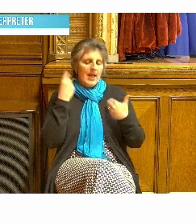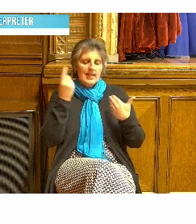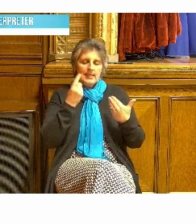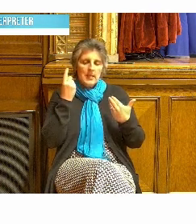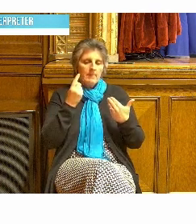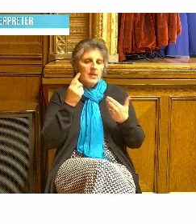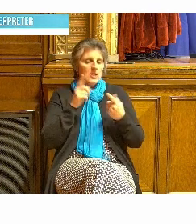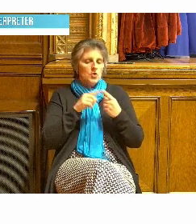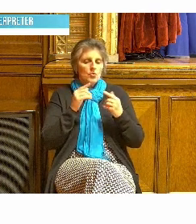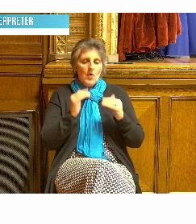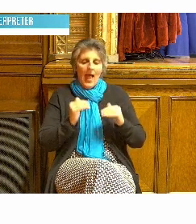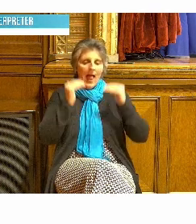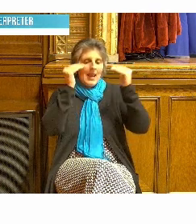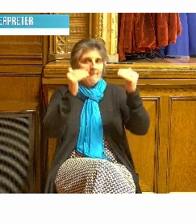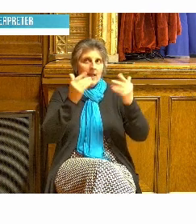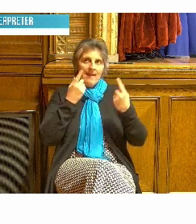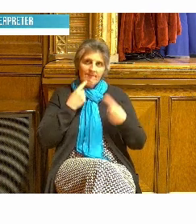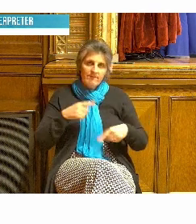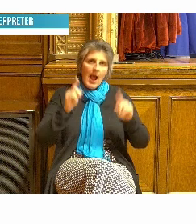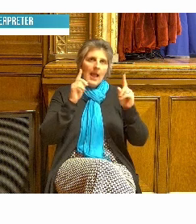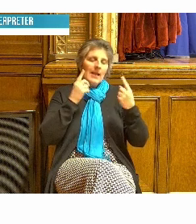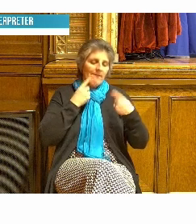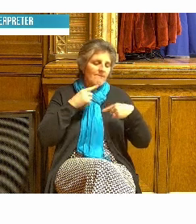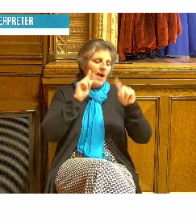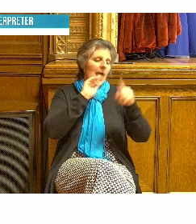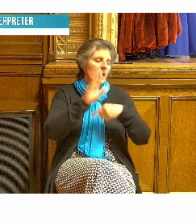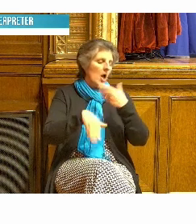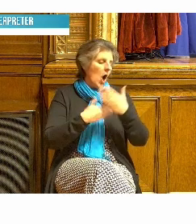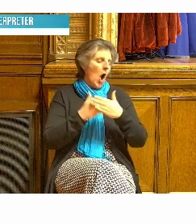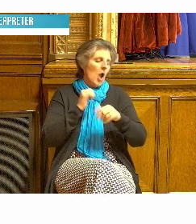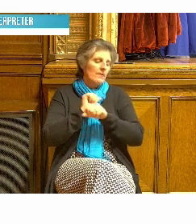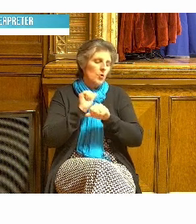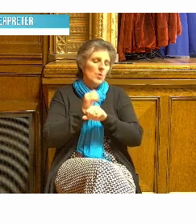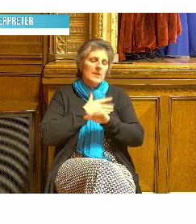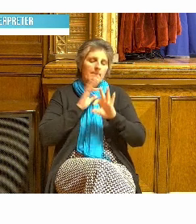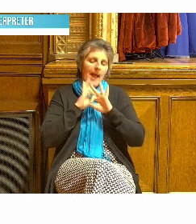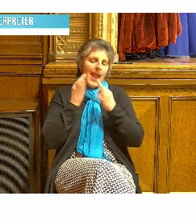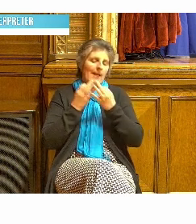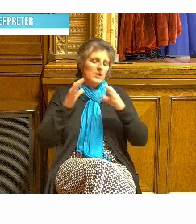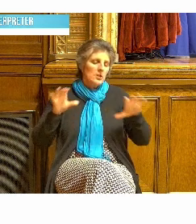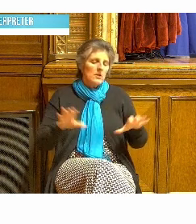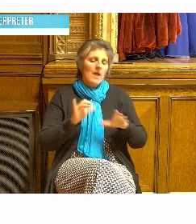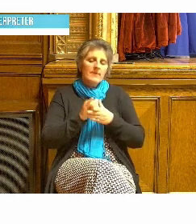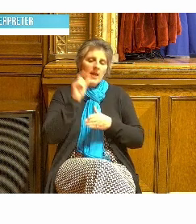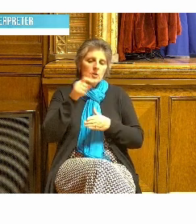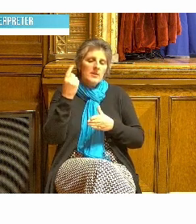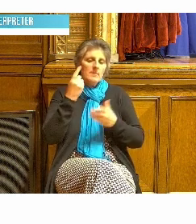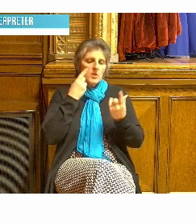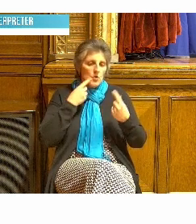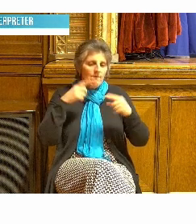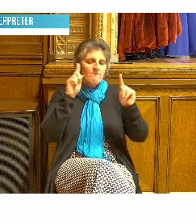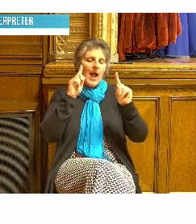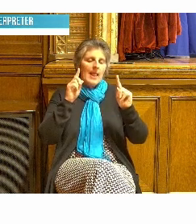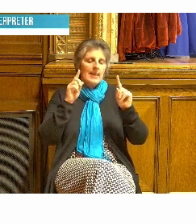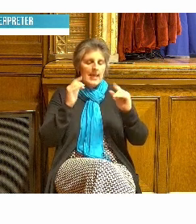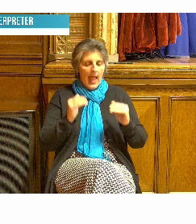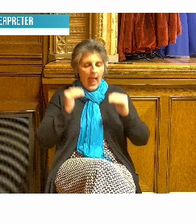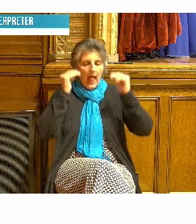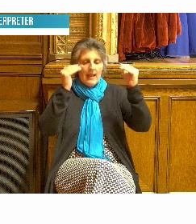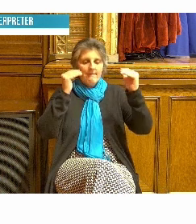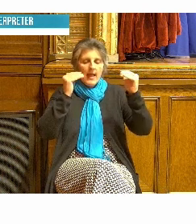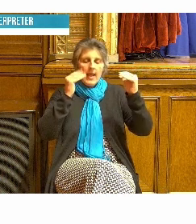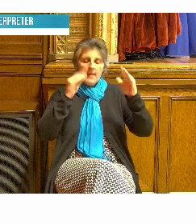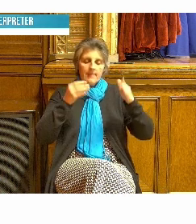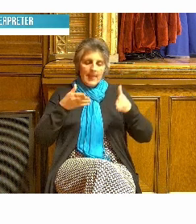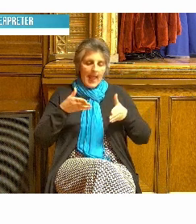something to elevate finally, all the work that my ancestors made, that should have been something to finally elevate and